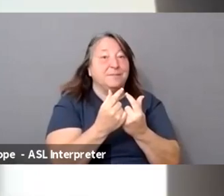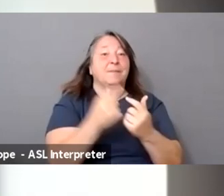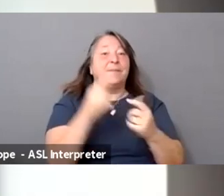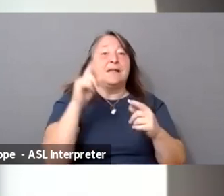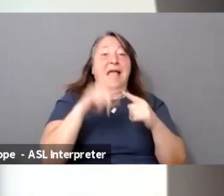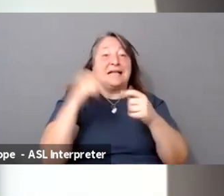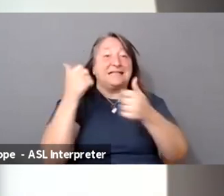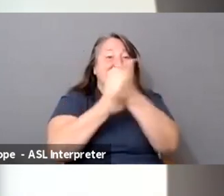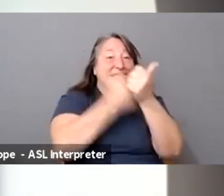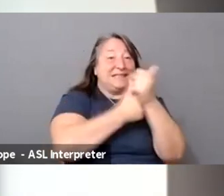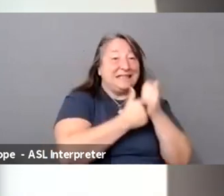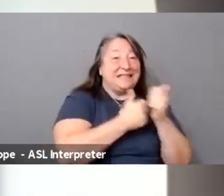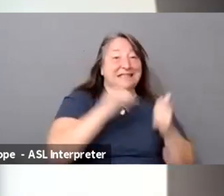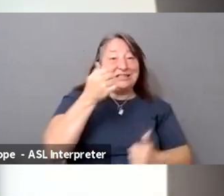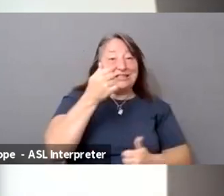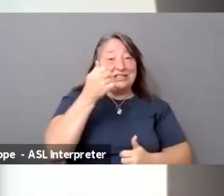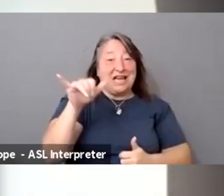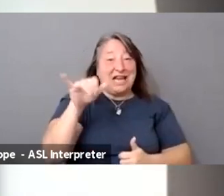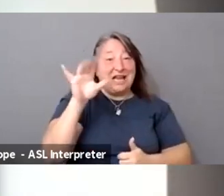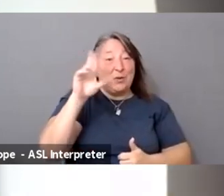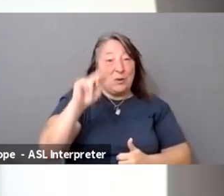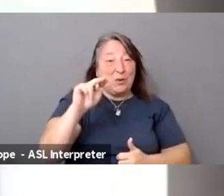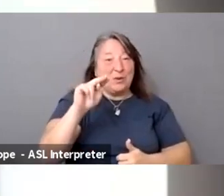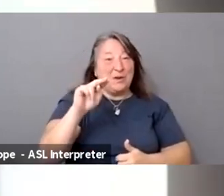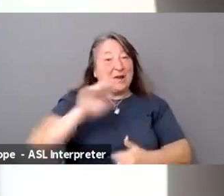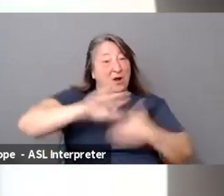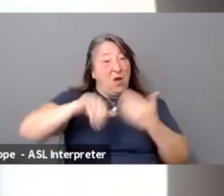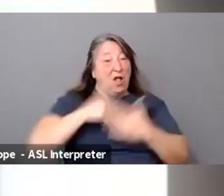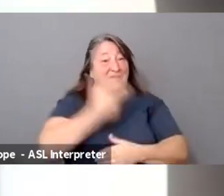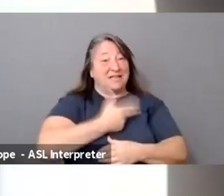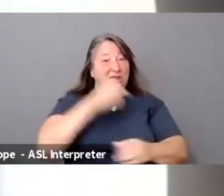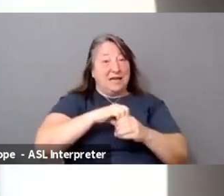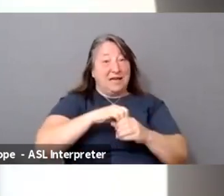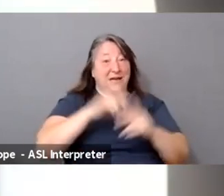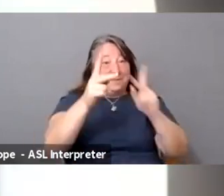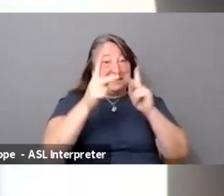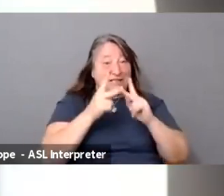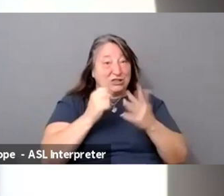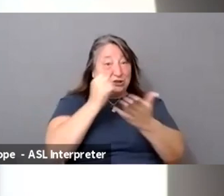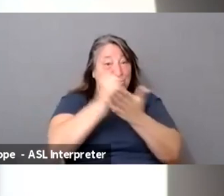and Roslyn, all of us are in positions to help others.